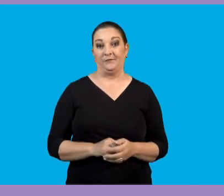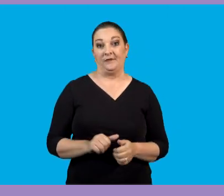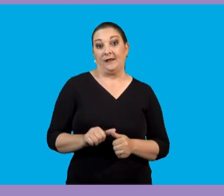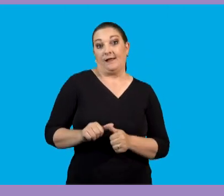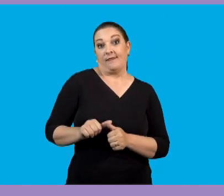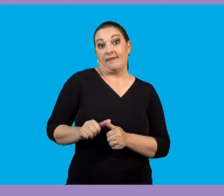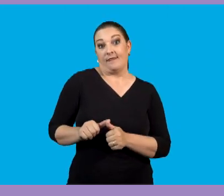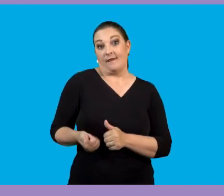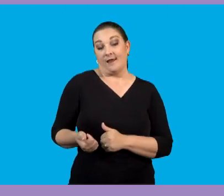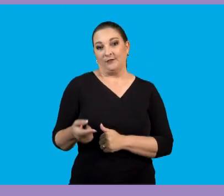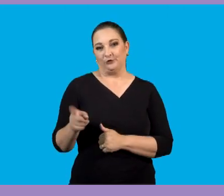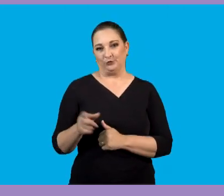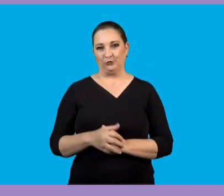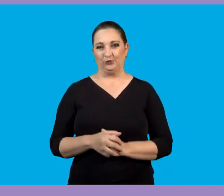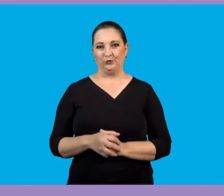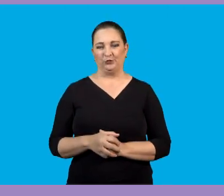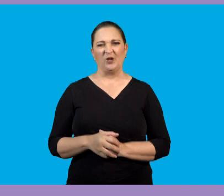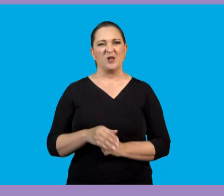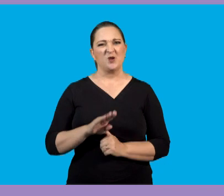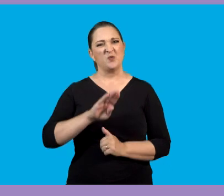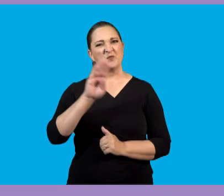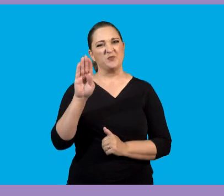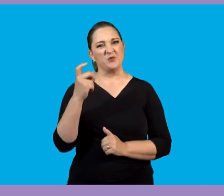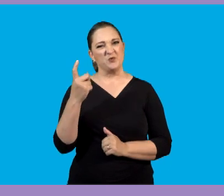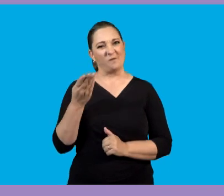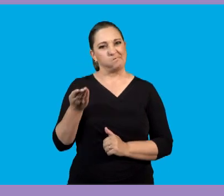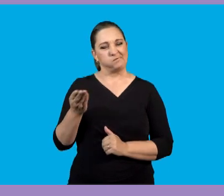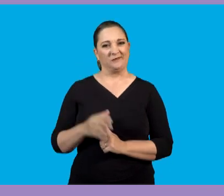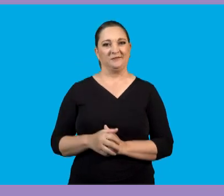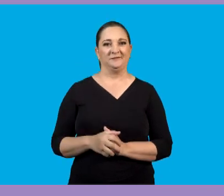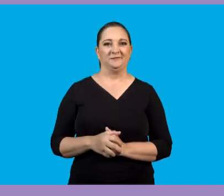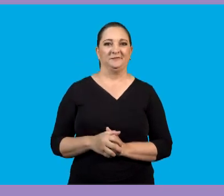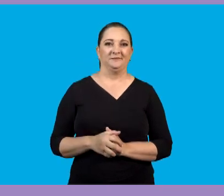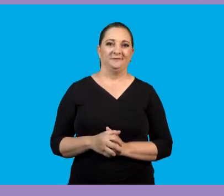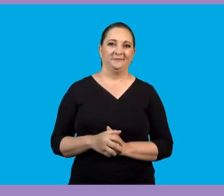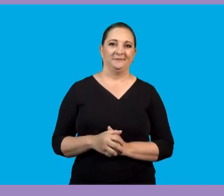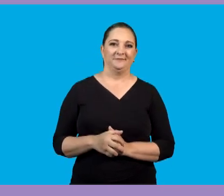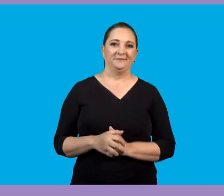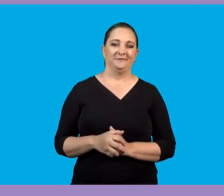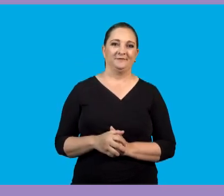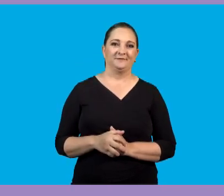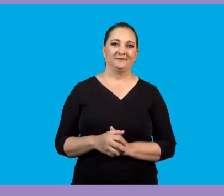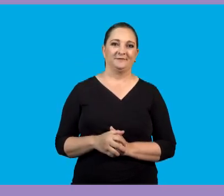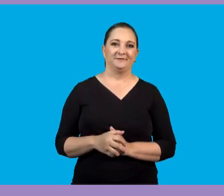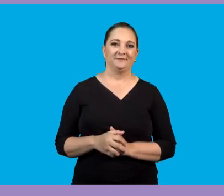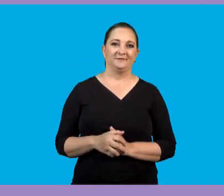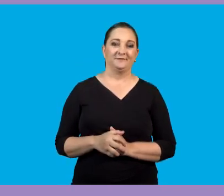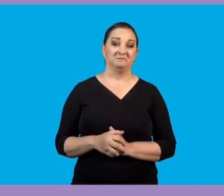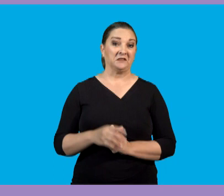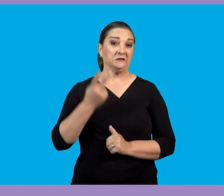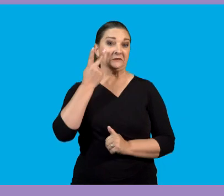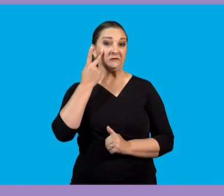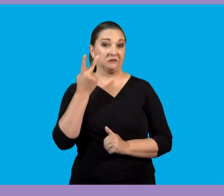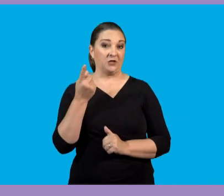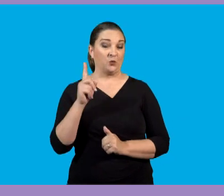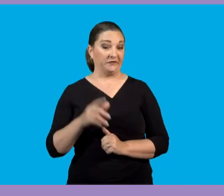look at the next angle there, which is that blue triangle there. Let's look at the next triangle. So